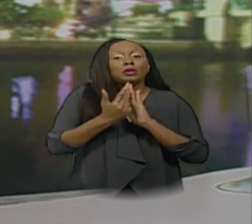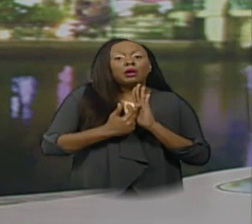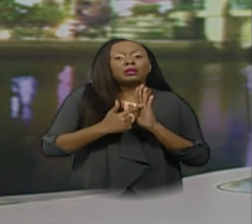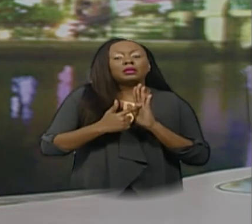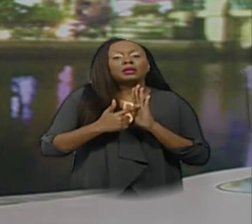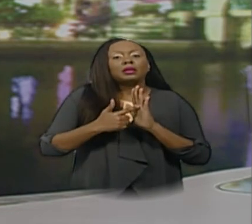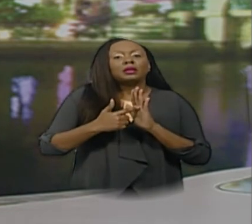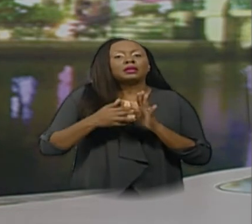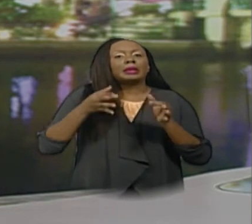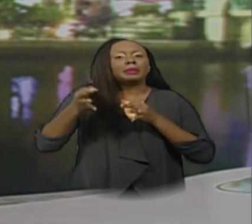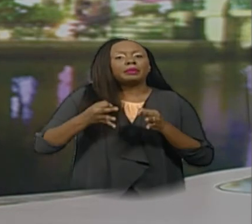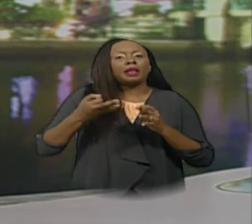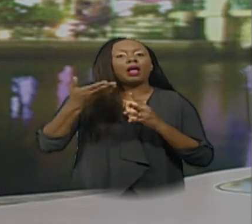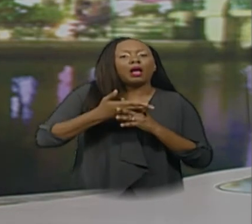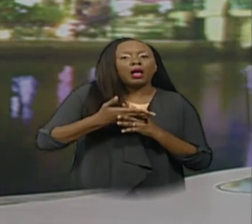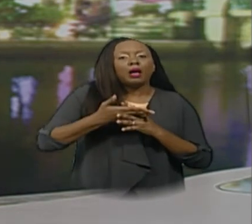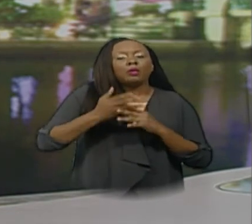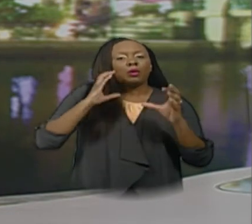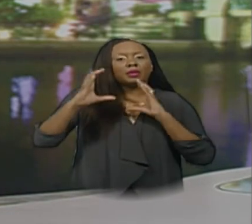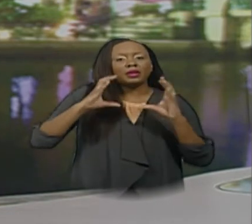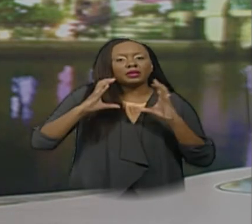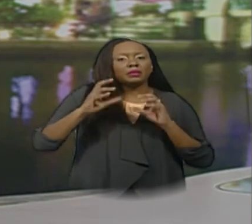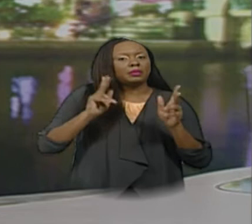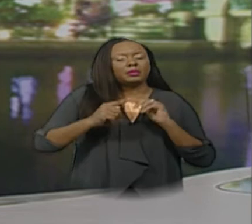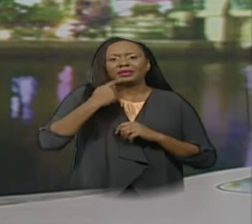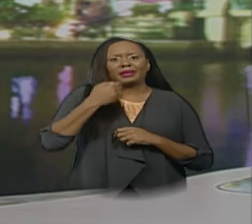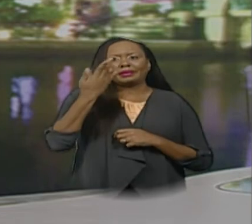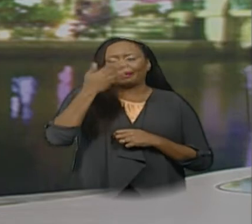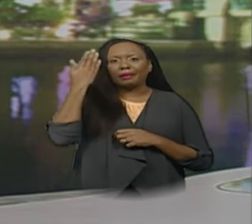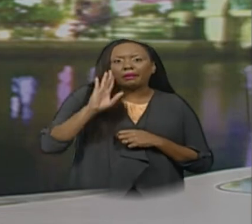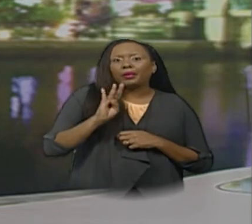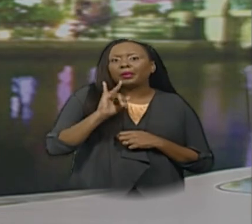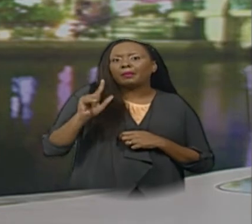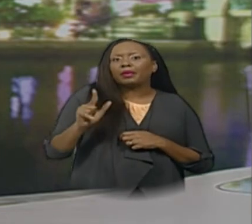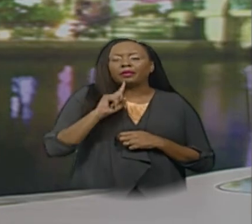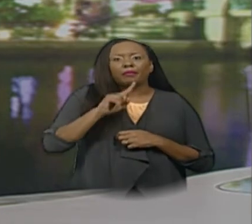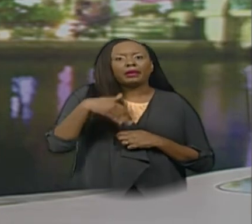But this after many people said they were unaware that the bill even existed.